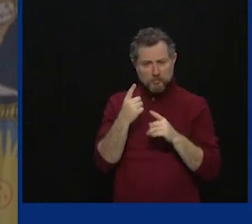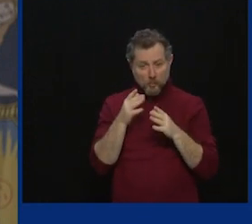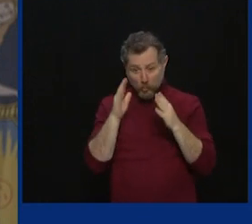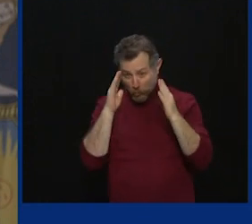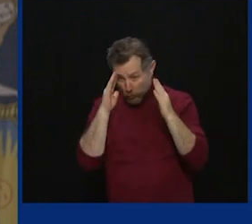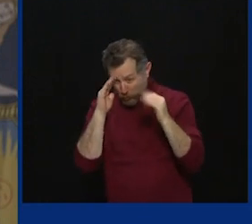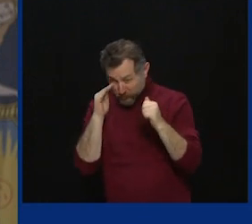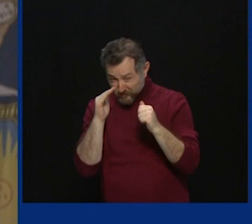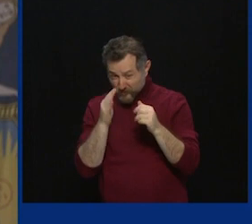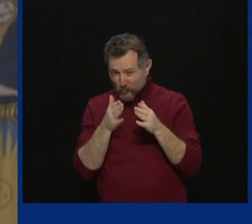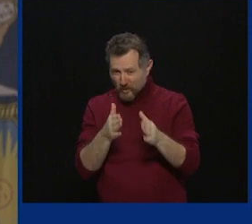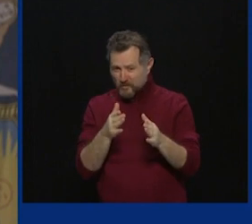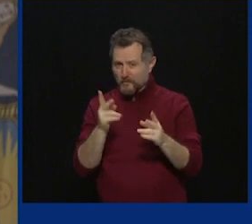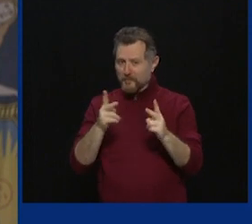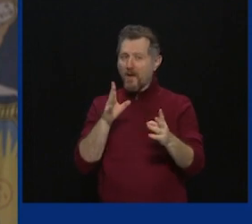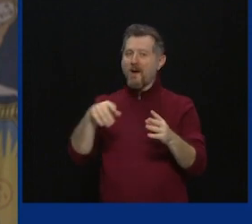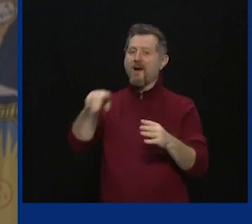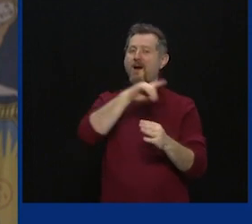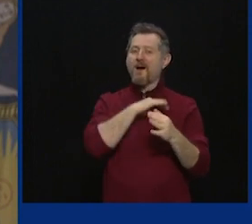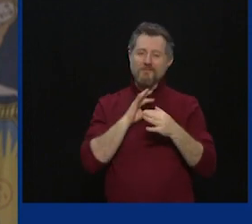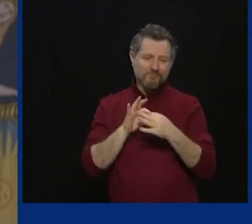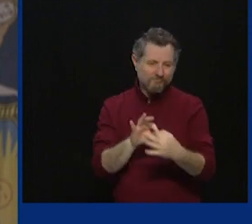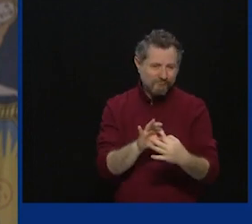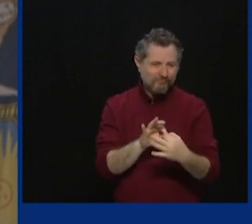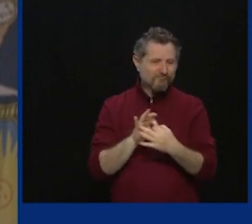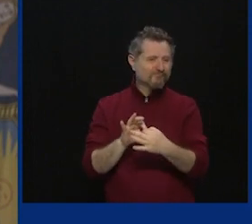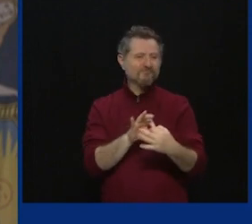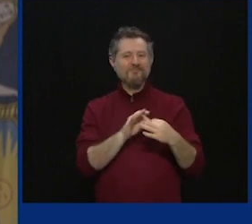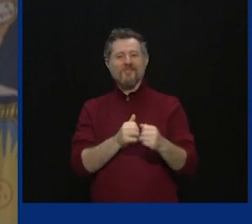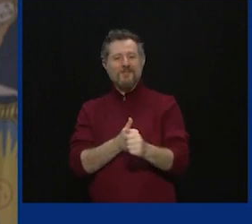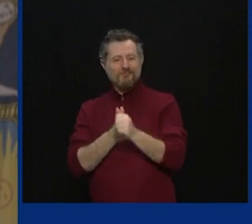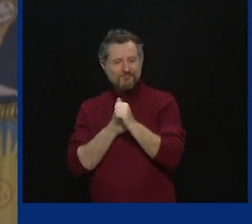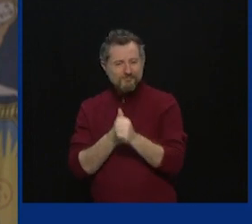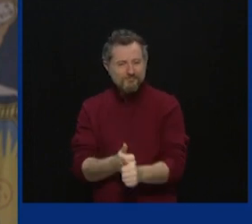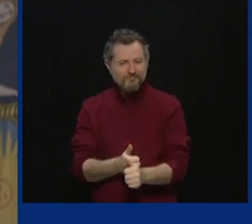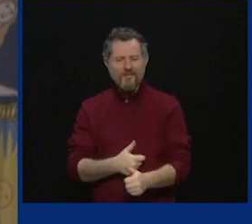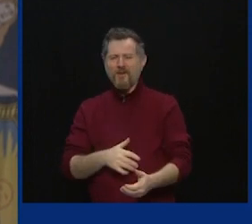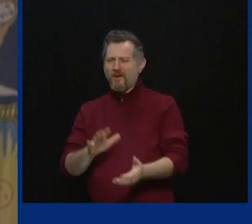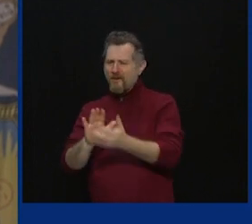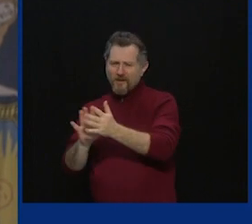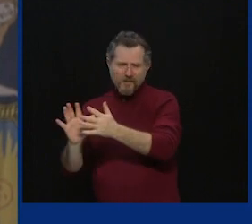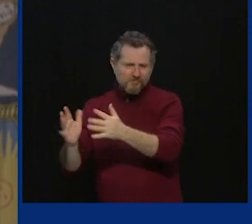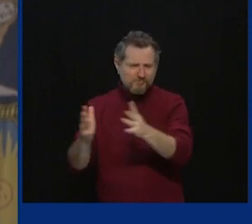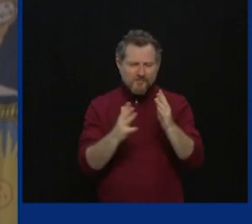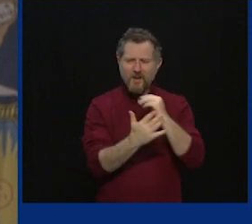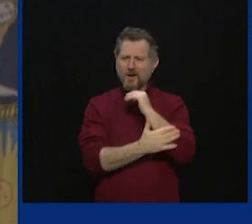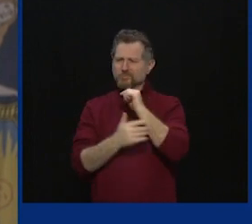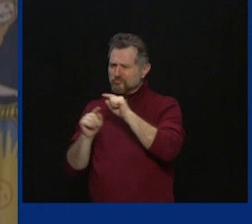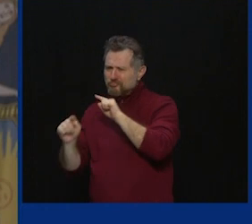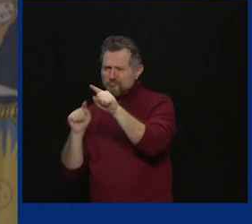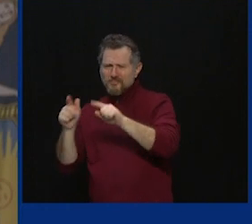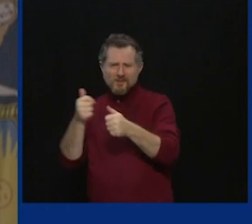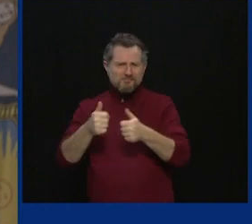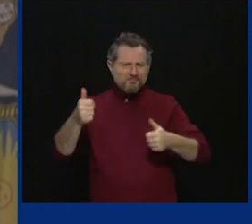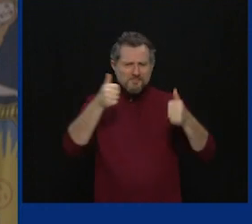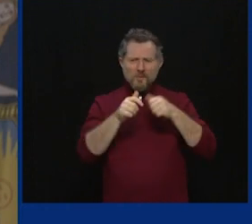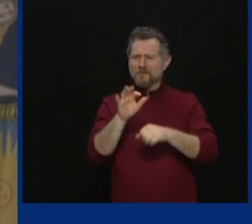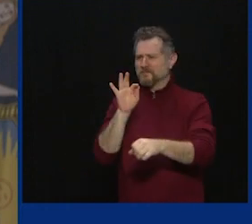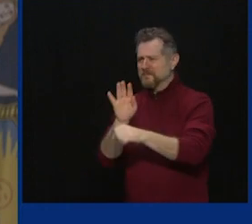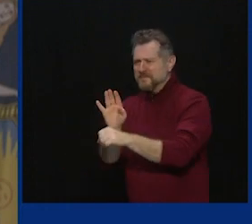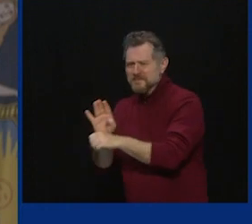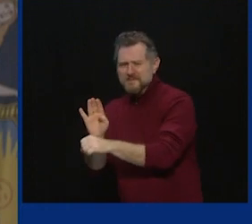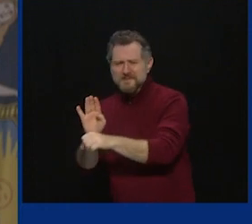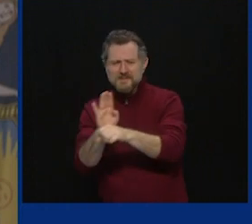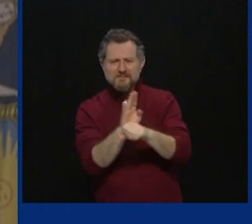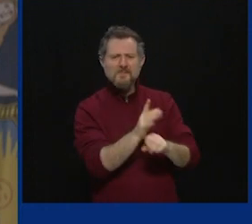And again, I commend all the county leaders and the businesses who have stayed with us through this, who are doing the right thing, because they know that